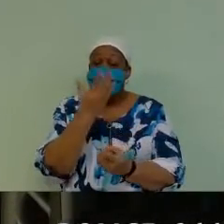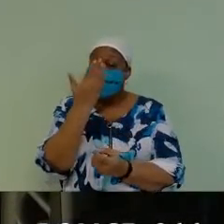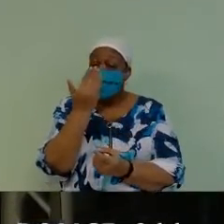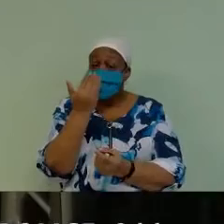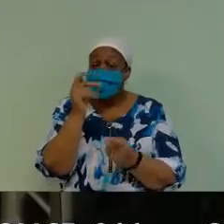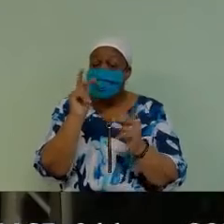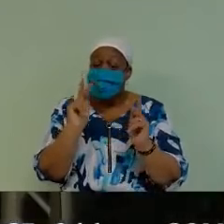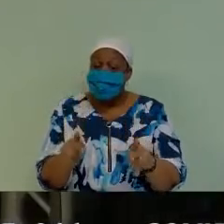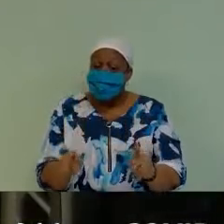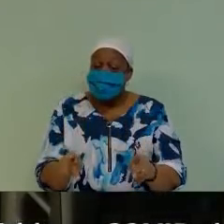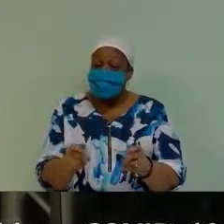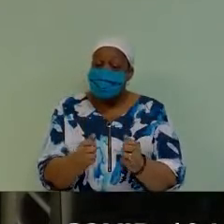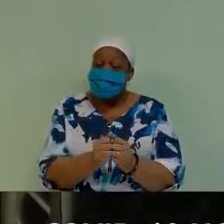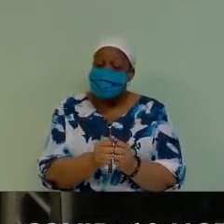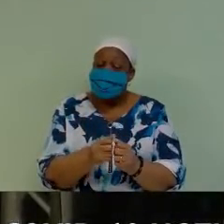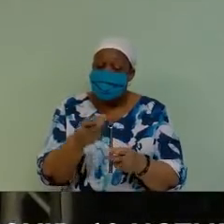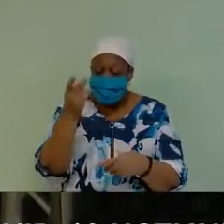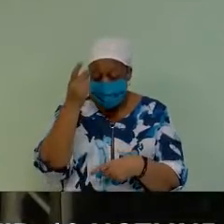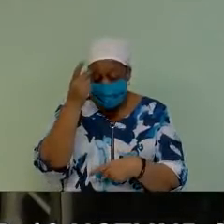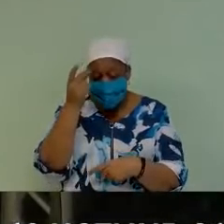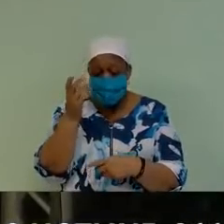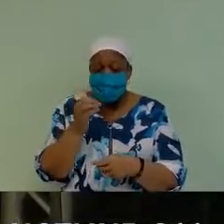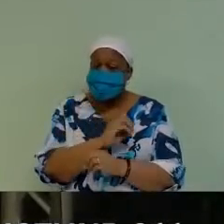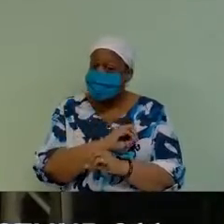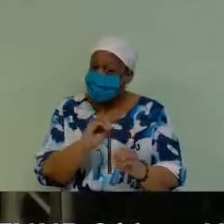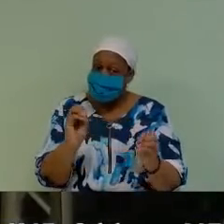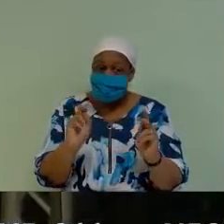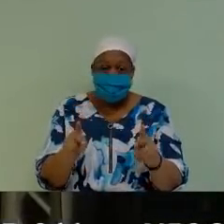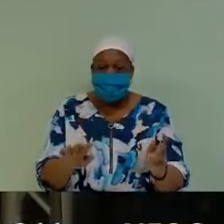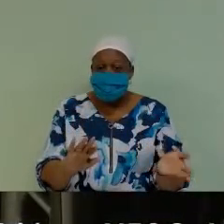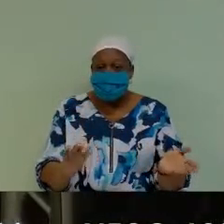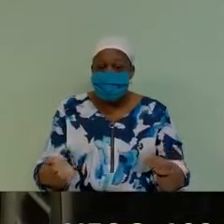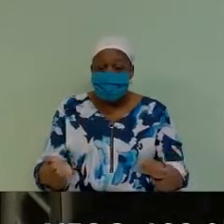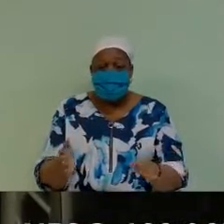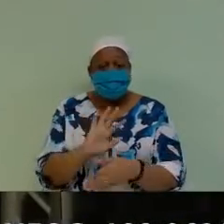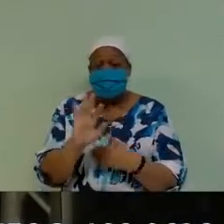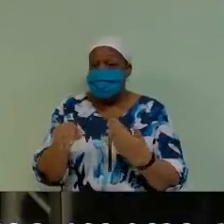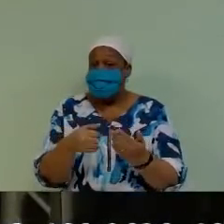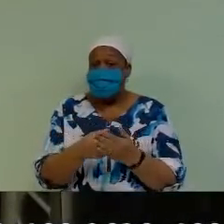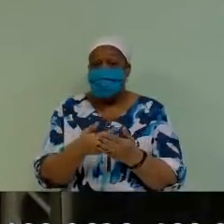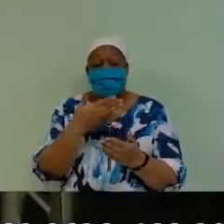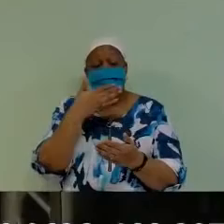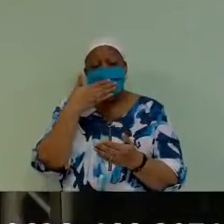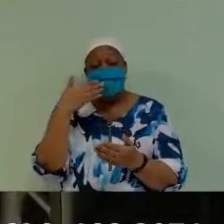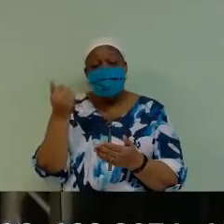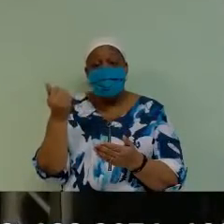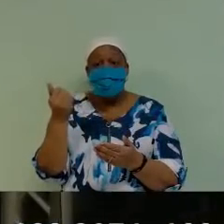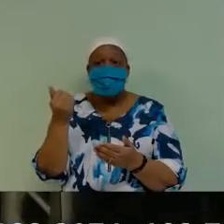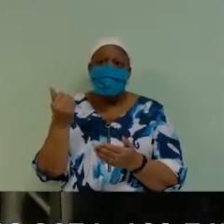confirmed cases, 0 deaths, and all of our patients are fully